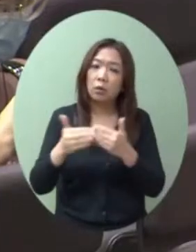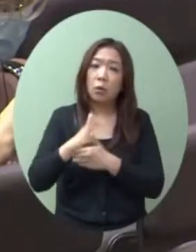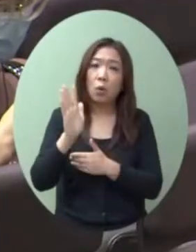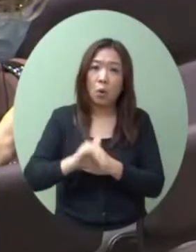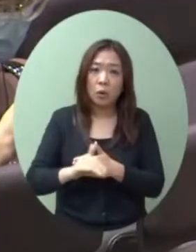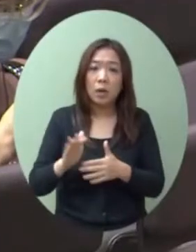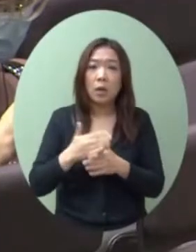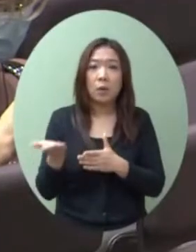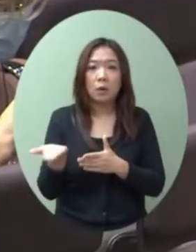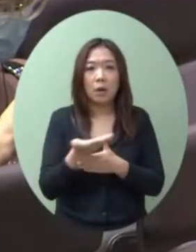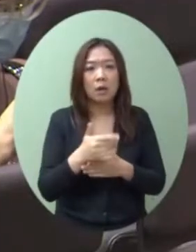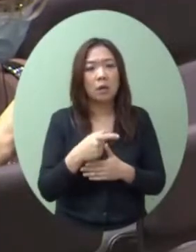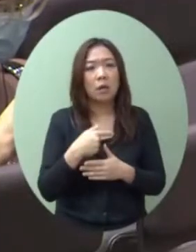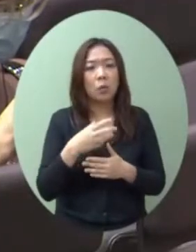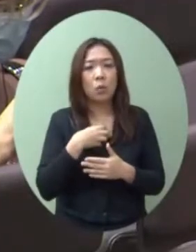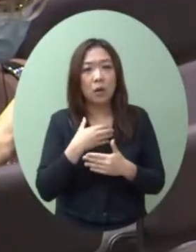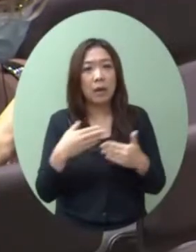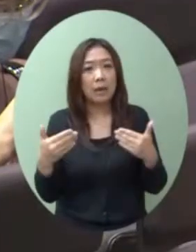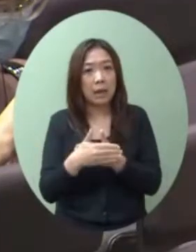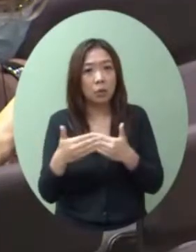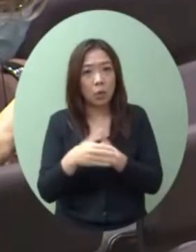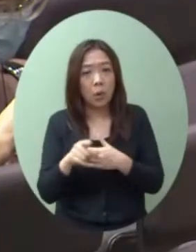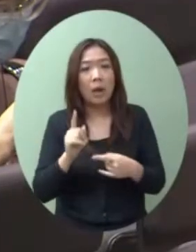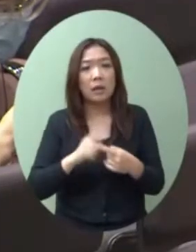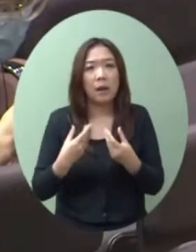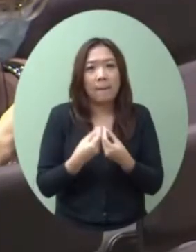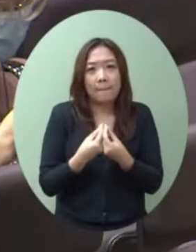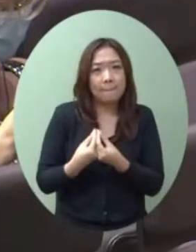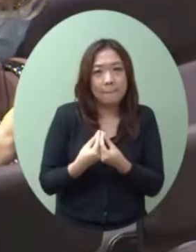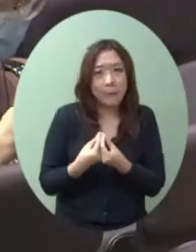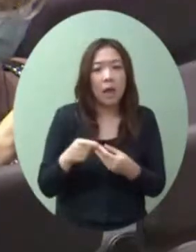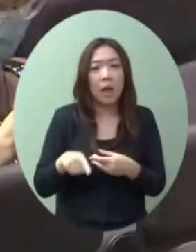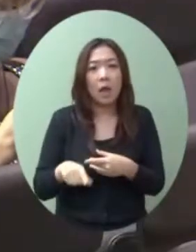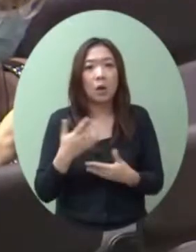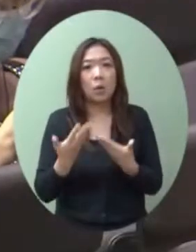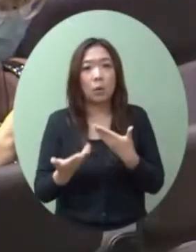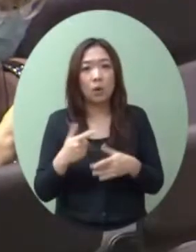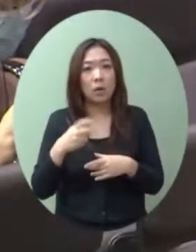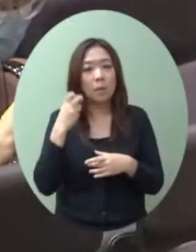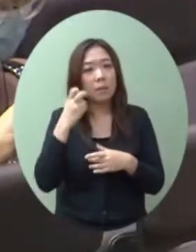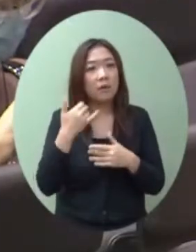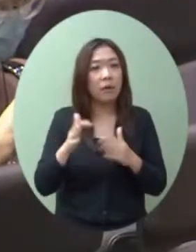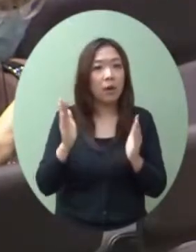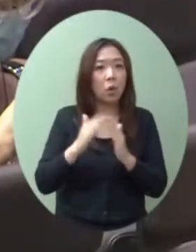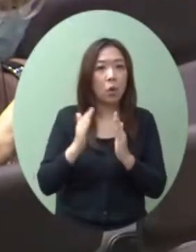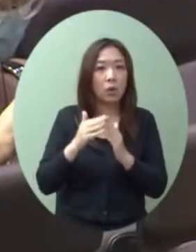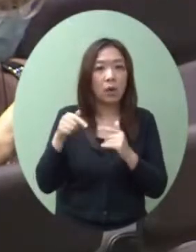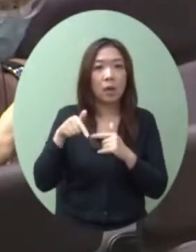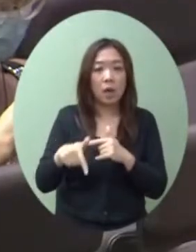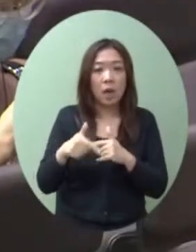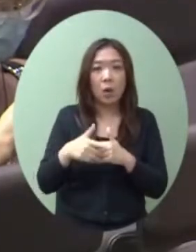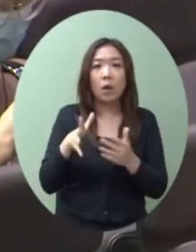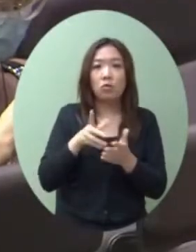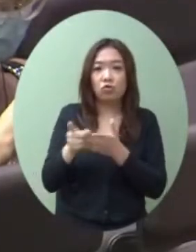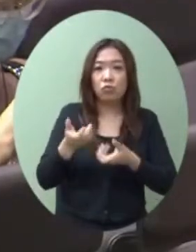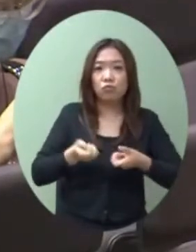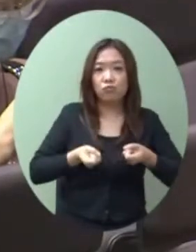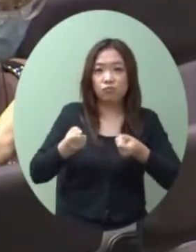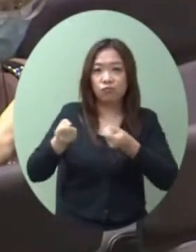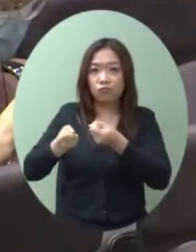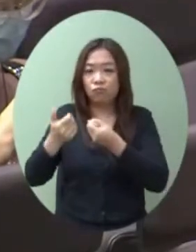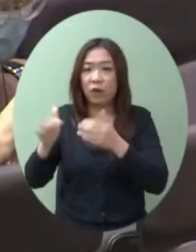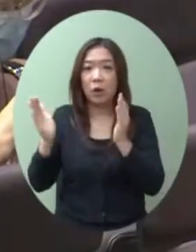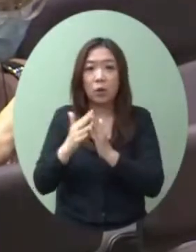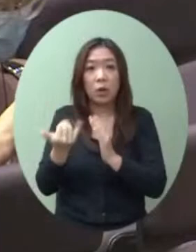arrangements. If that's the case, why are the travelers allowed to take public transport to leave the hotel? Because the public transport would be more